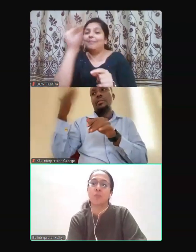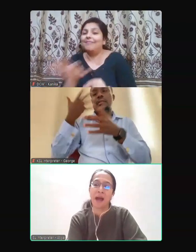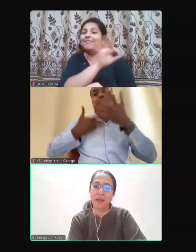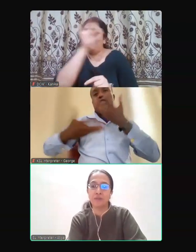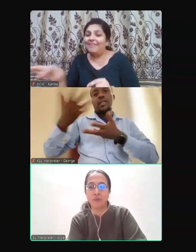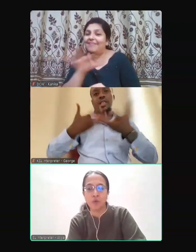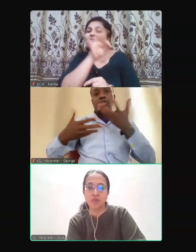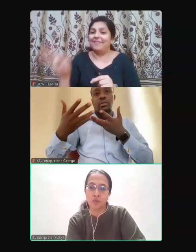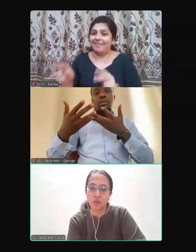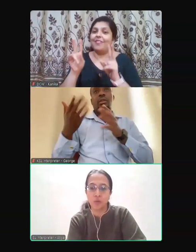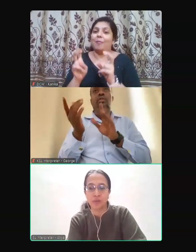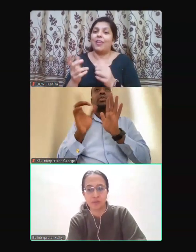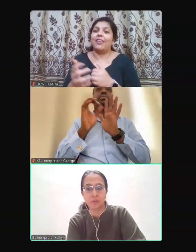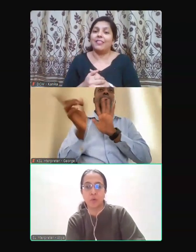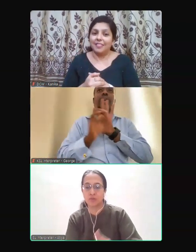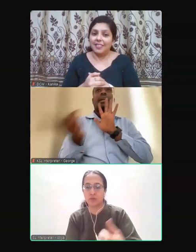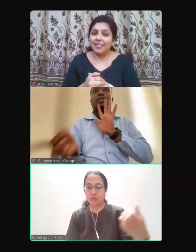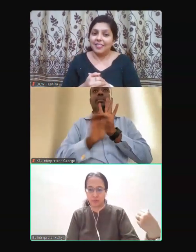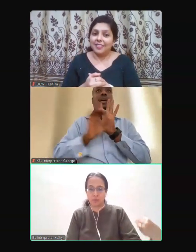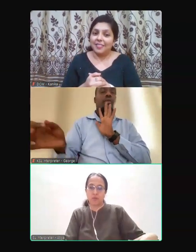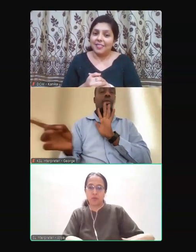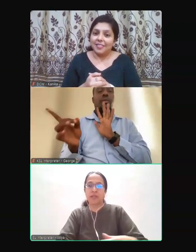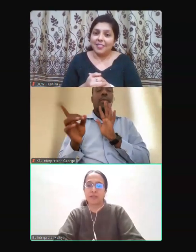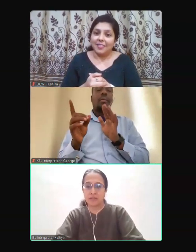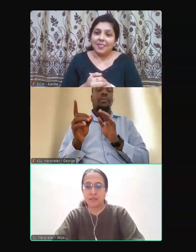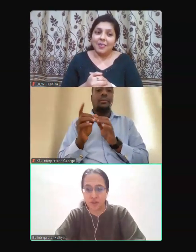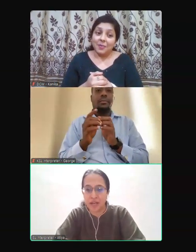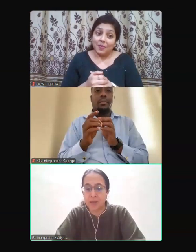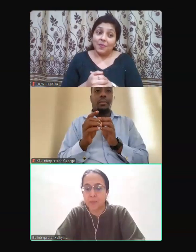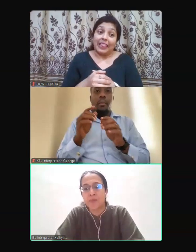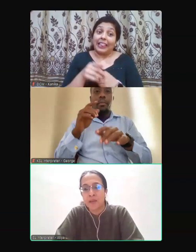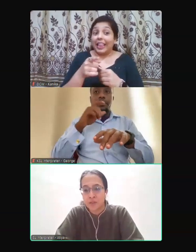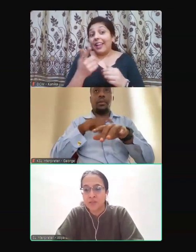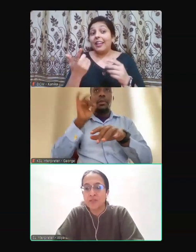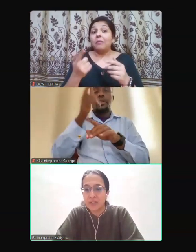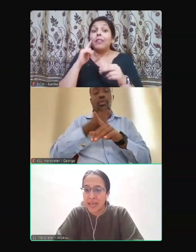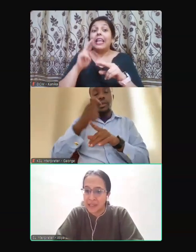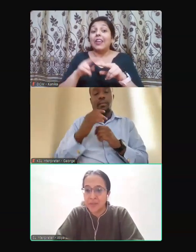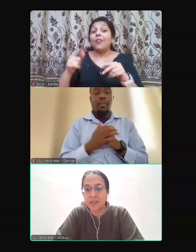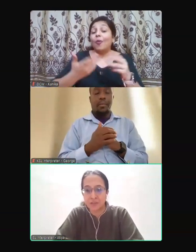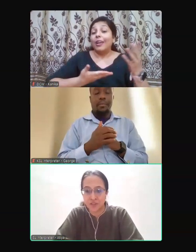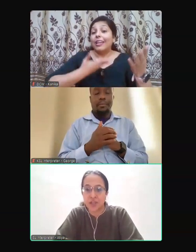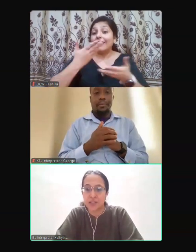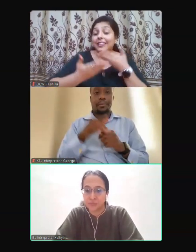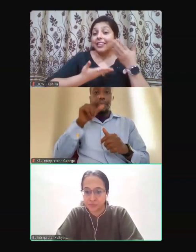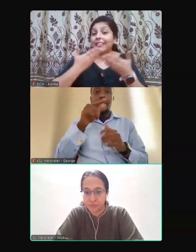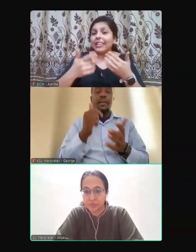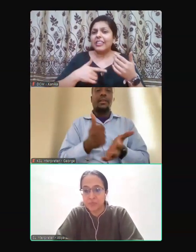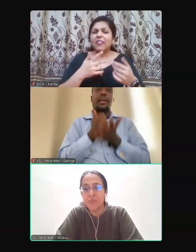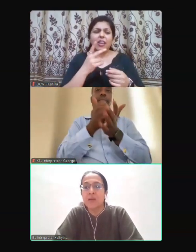So you go back and forth, with both during that training. So this really helps a deaf